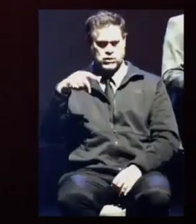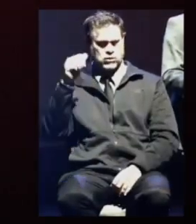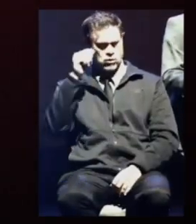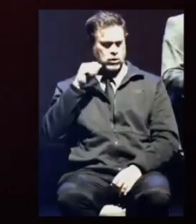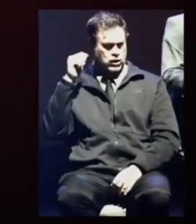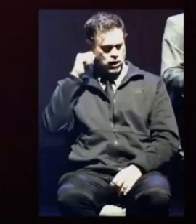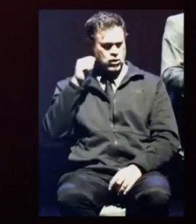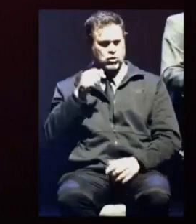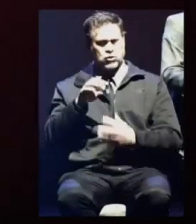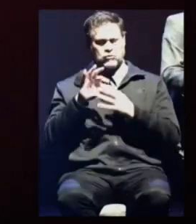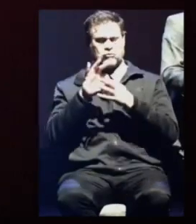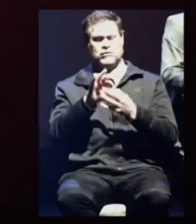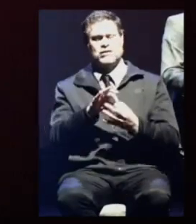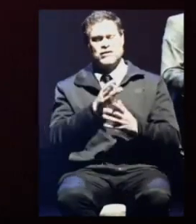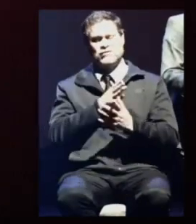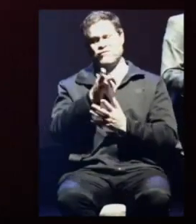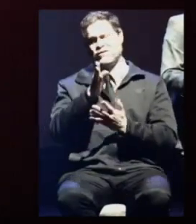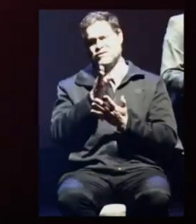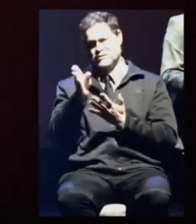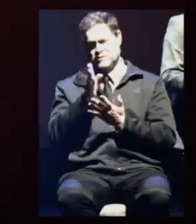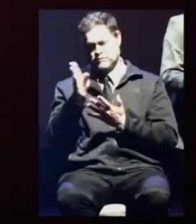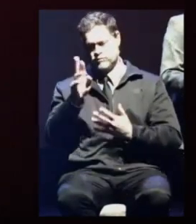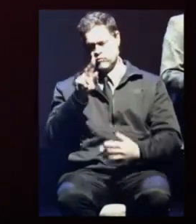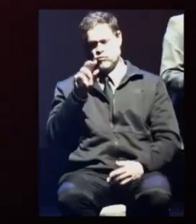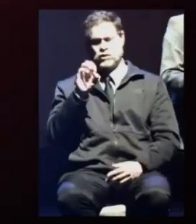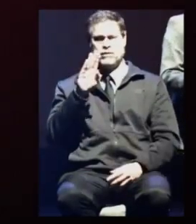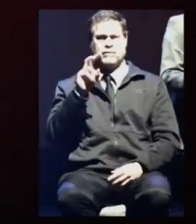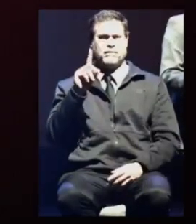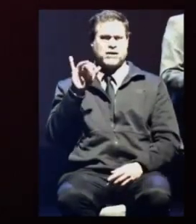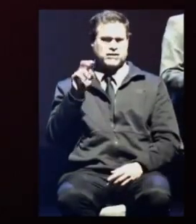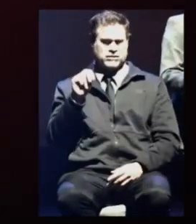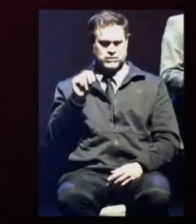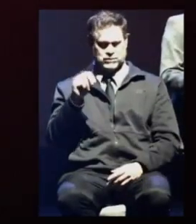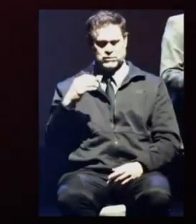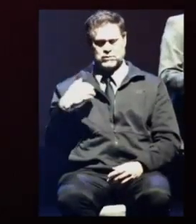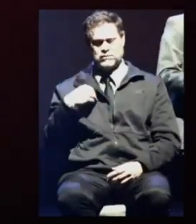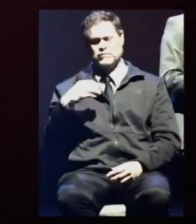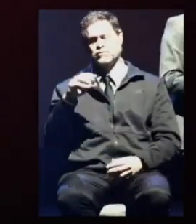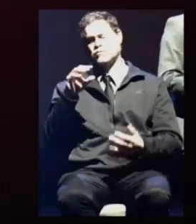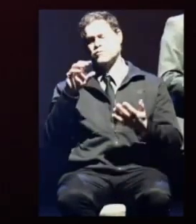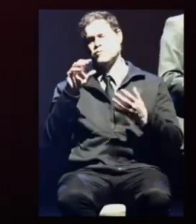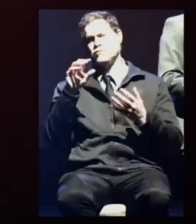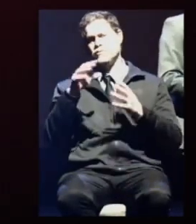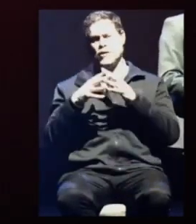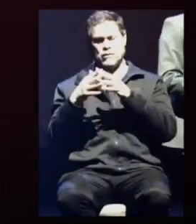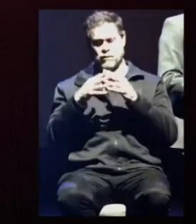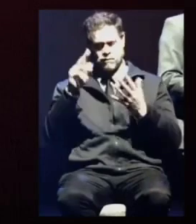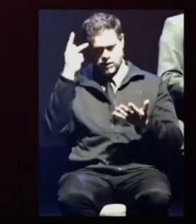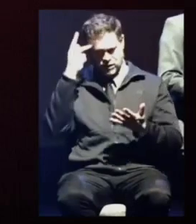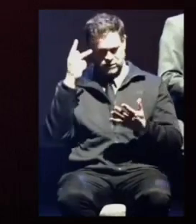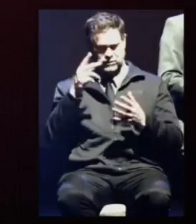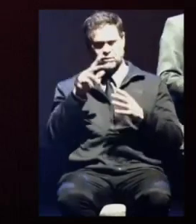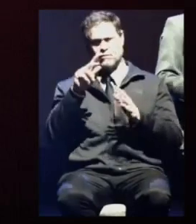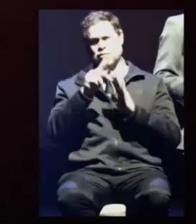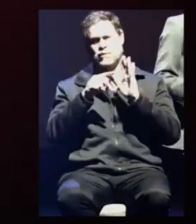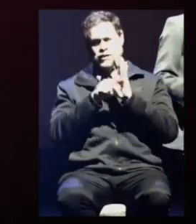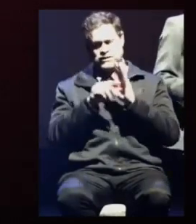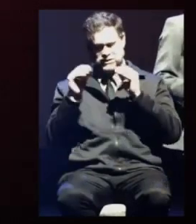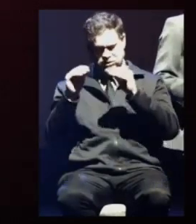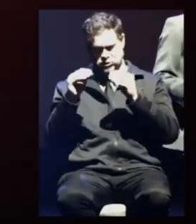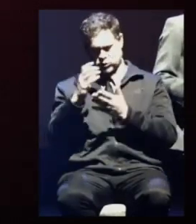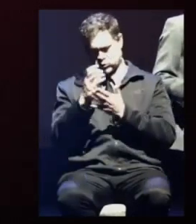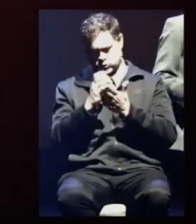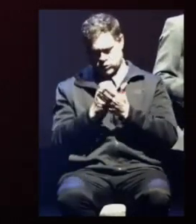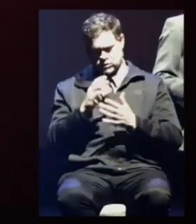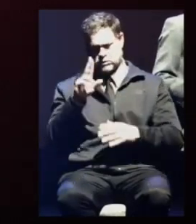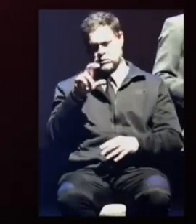related fields. Dr. Renee Van Vechten holds the Fletcher Jones Endowed Chair in American Politics and Policy and teaches courses